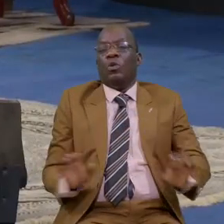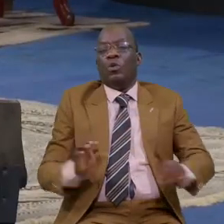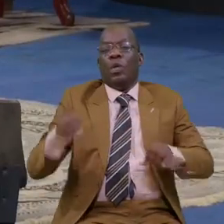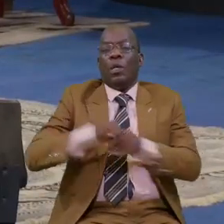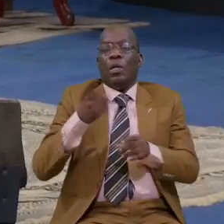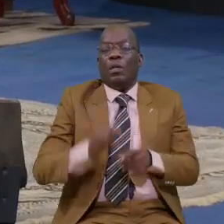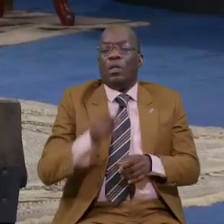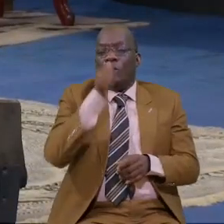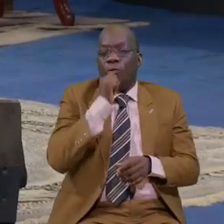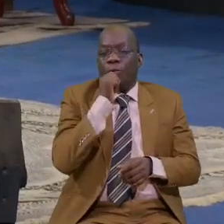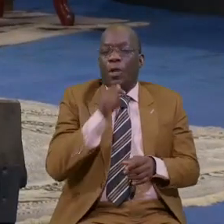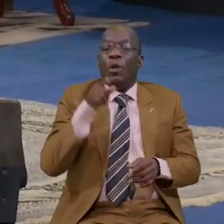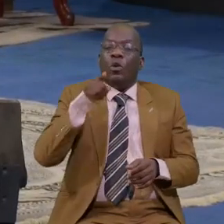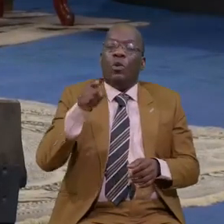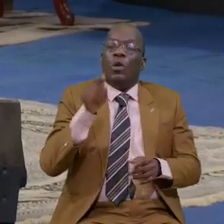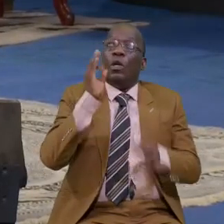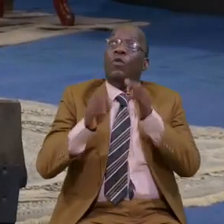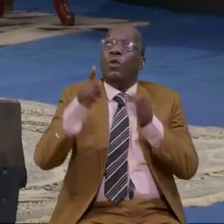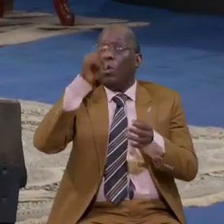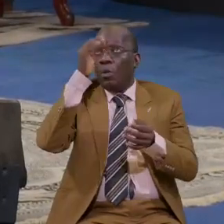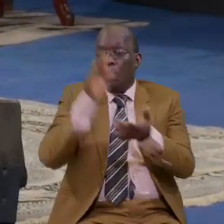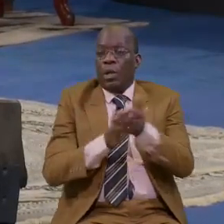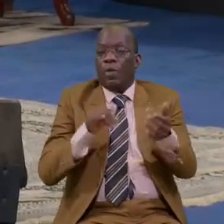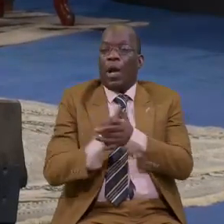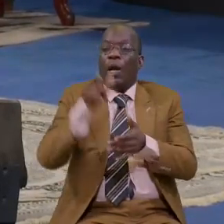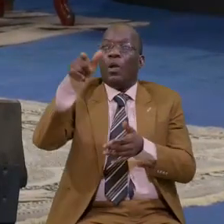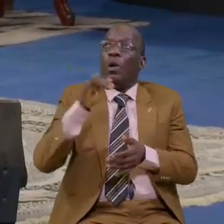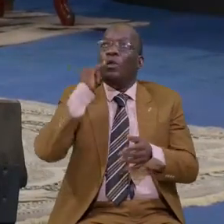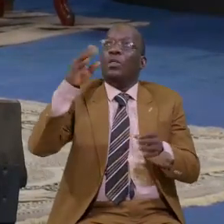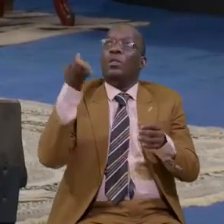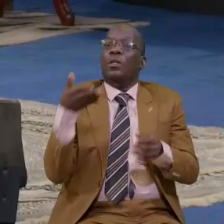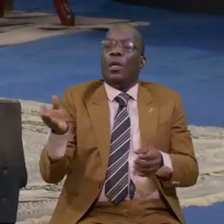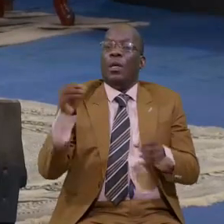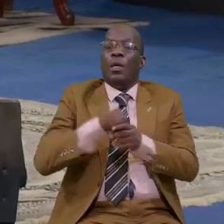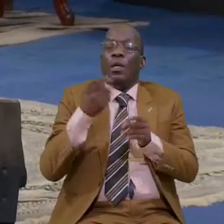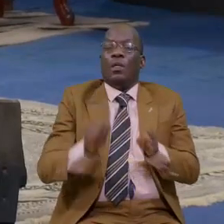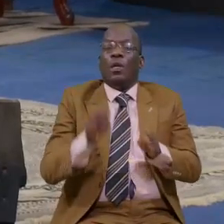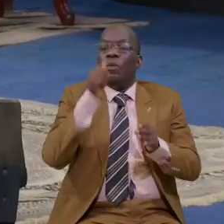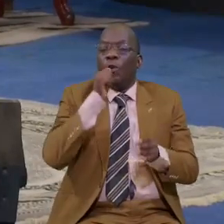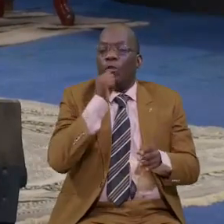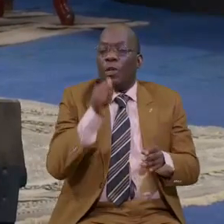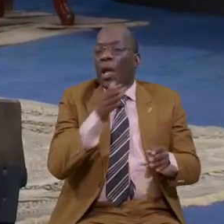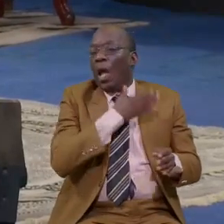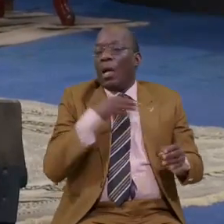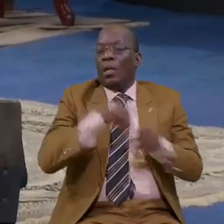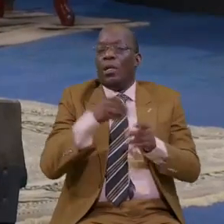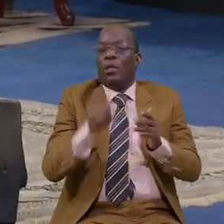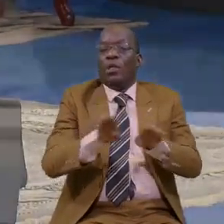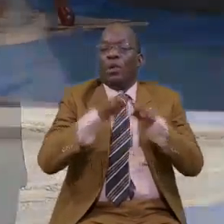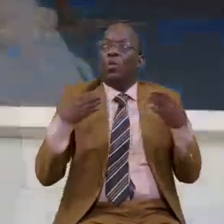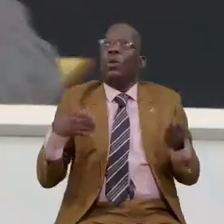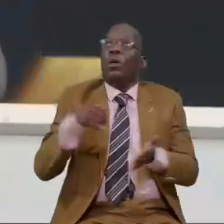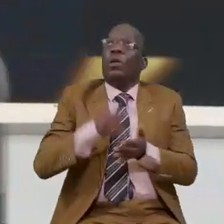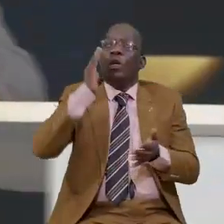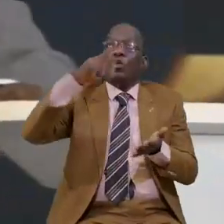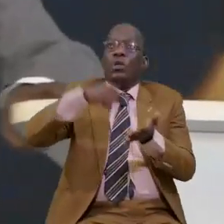the private, if you believe that God is there in the open, it will check everything you do.